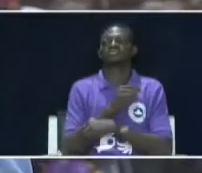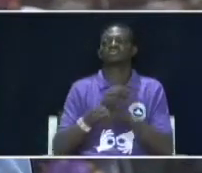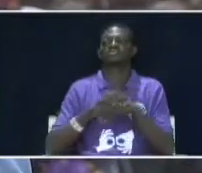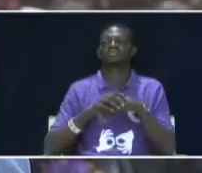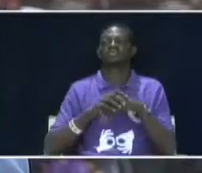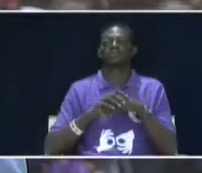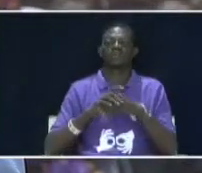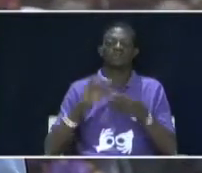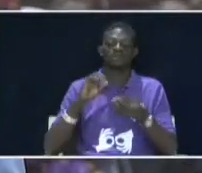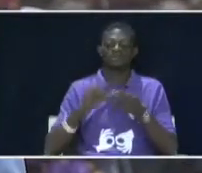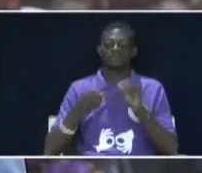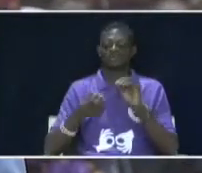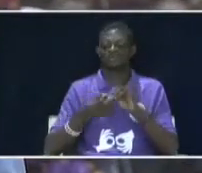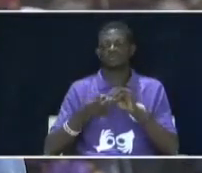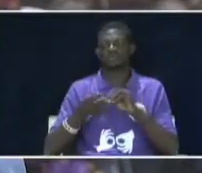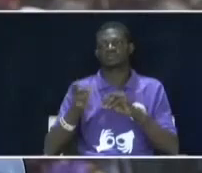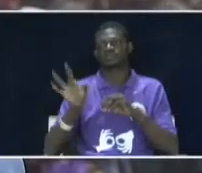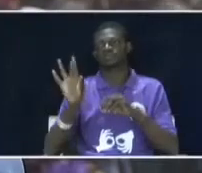Number 8.